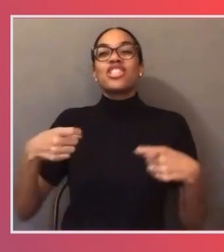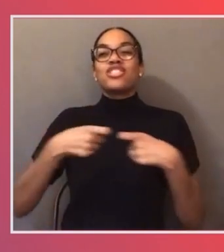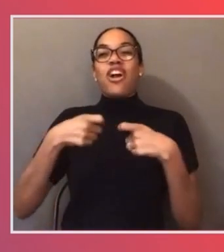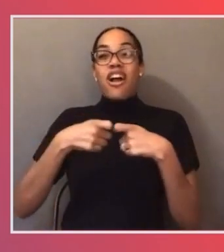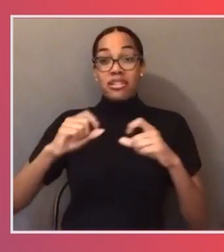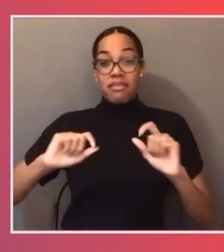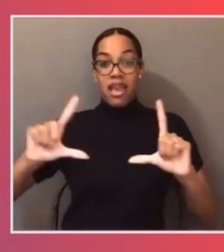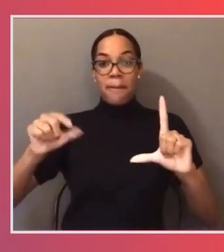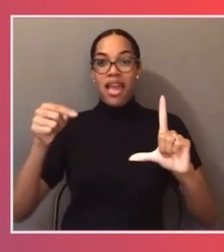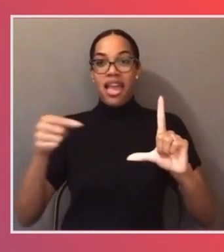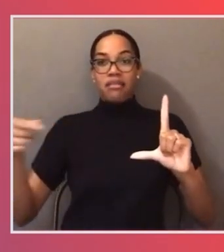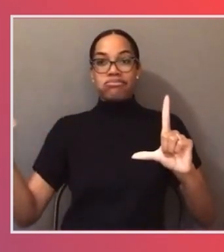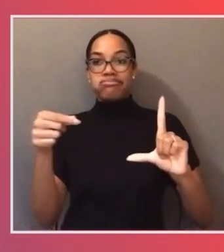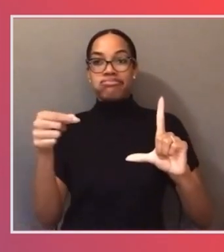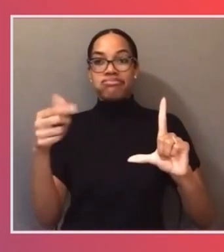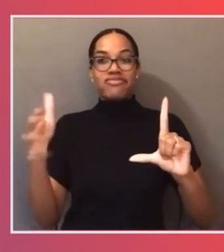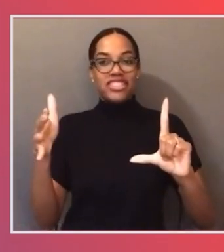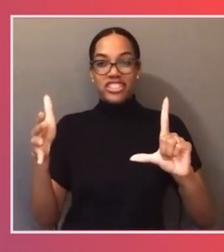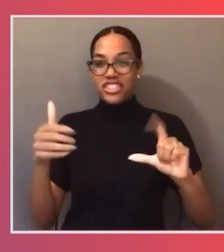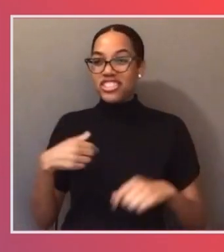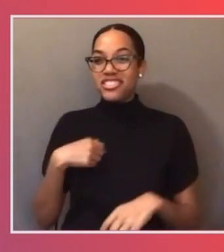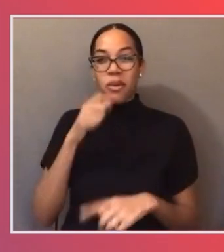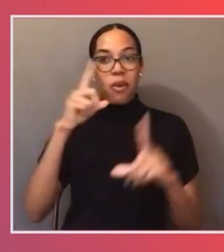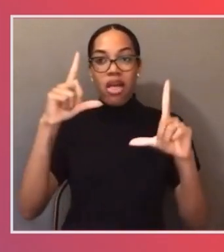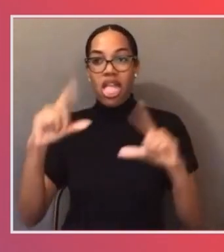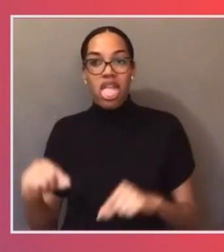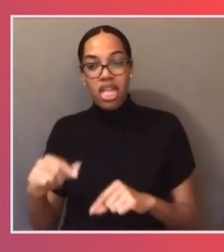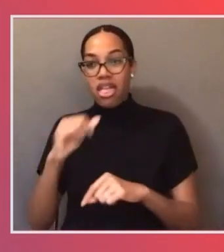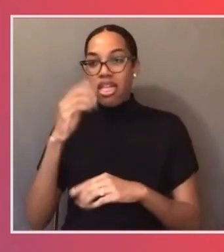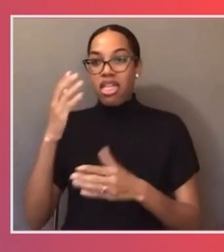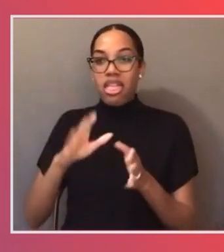Rudd, how has life been during quarantine? How are you doing, man?